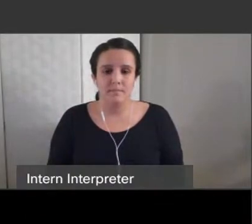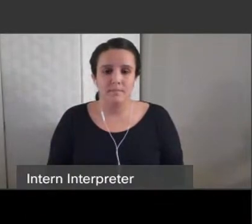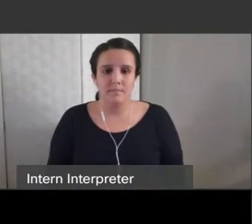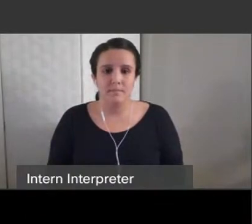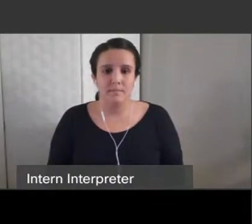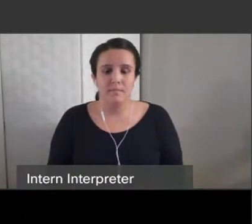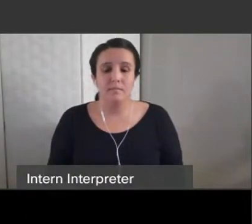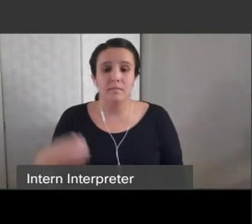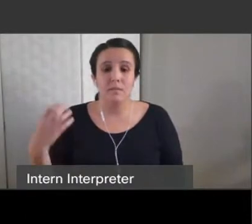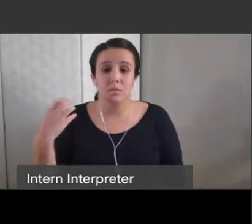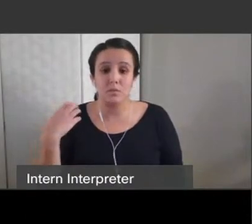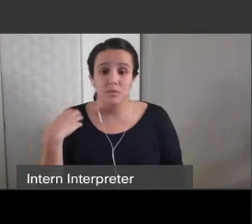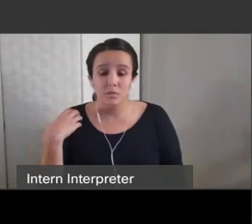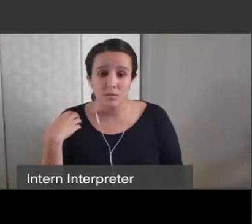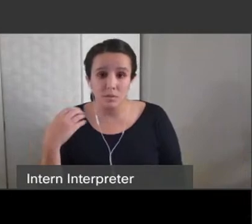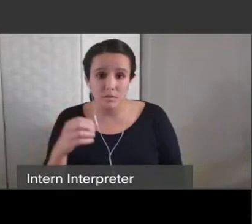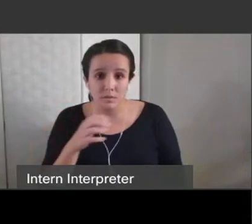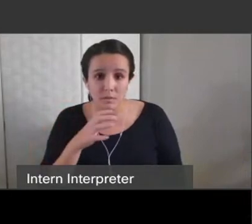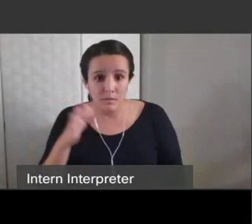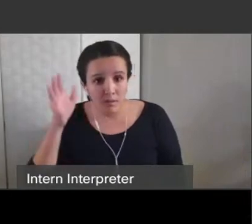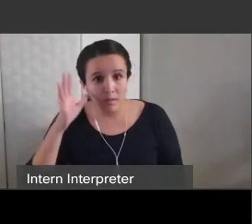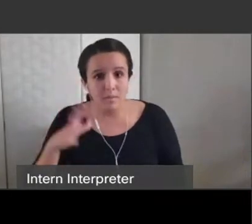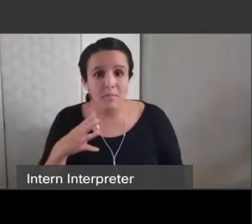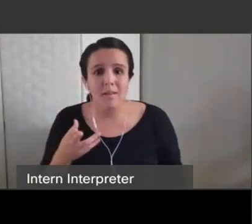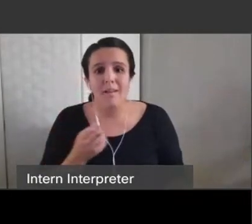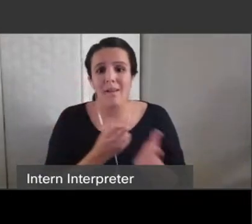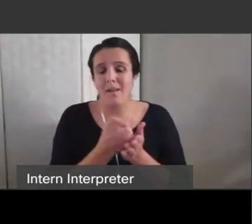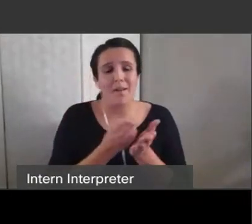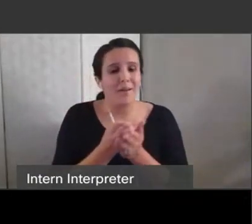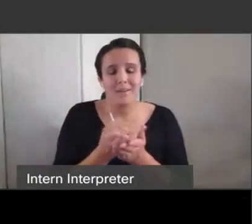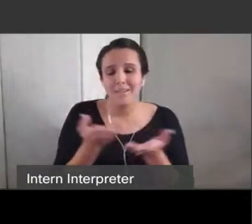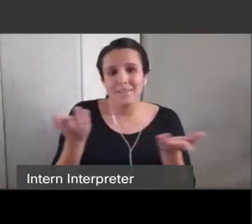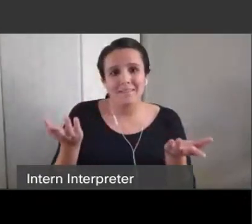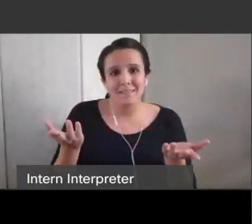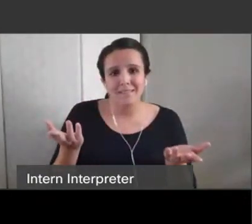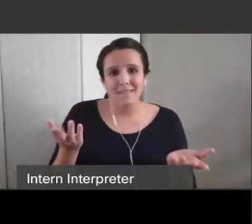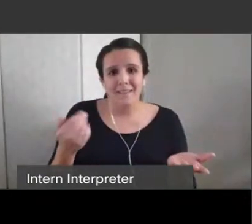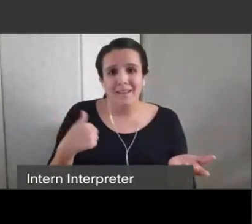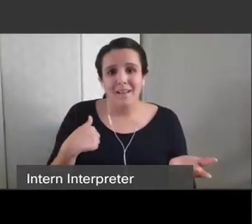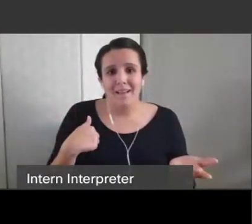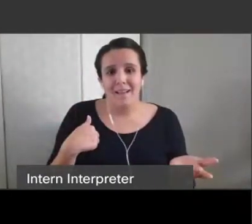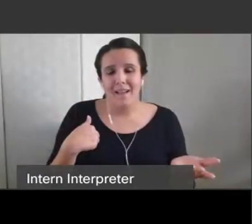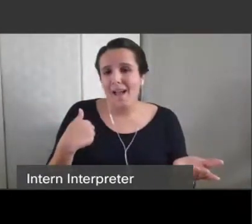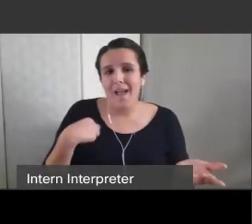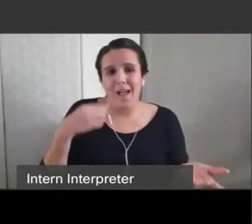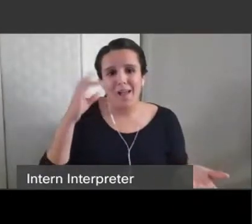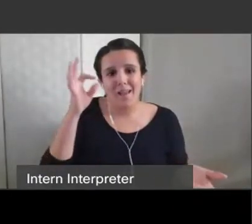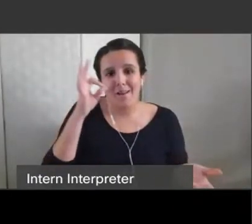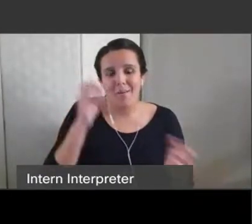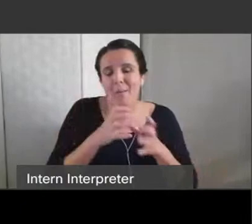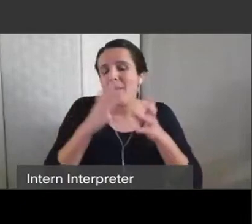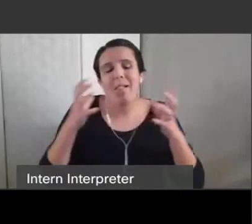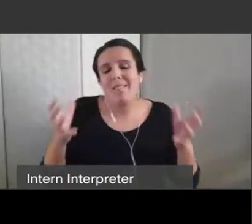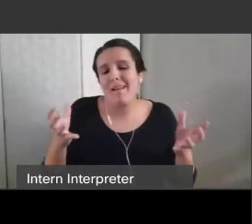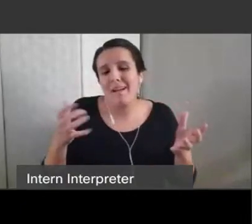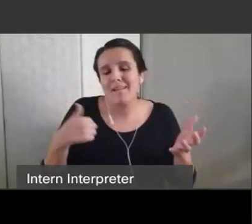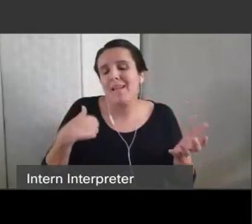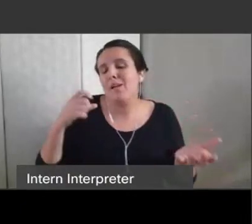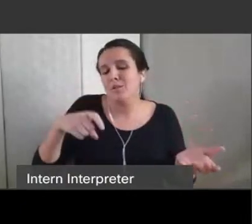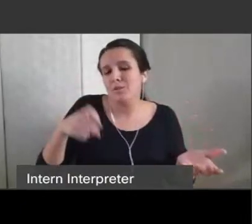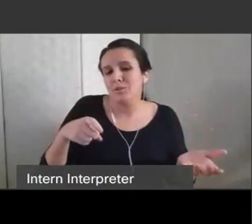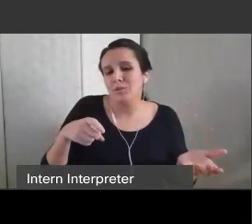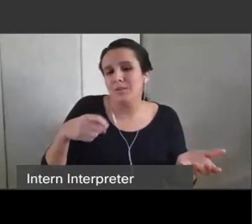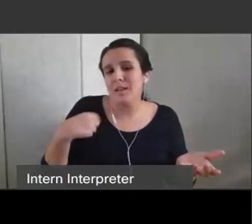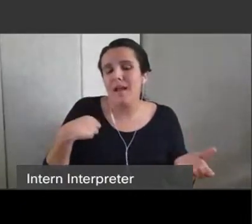To the chair and to be honest with you, I don't really know as much as I should about this. I